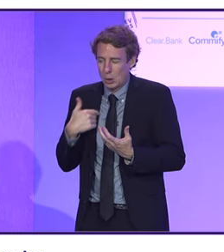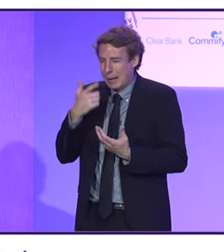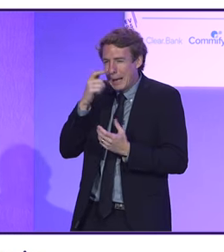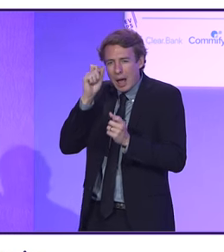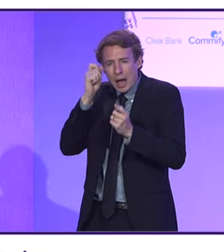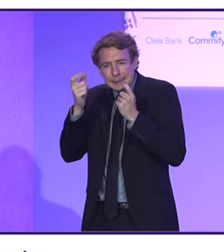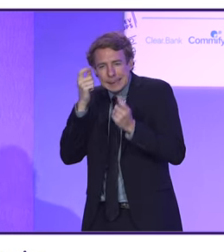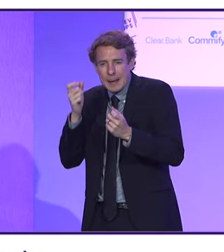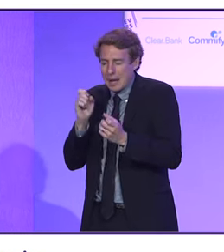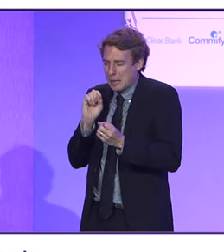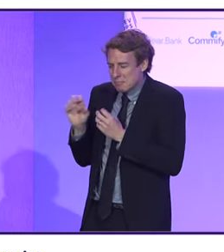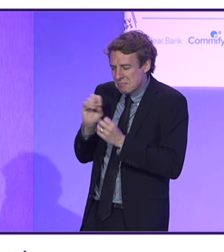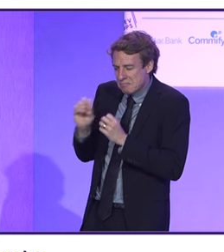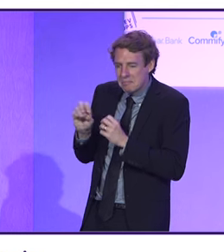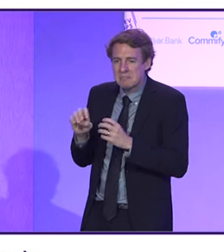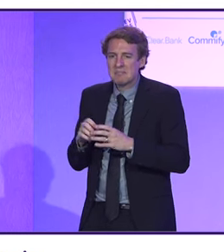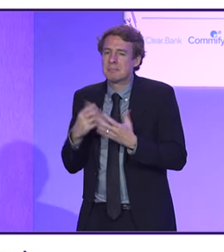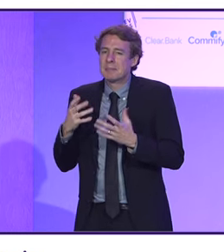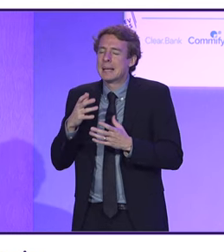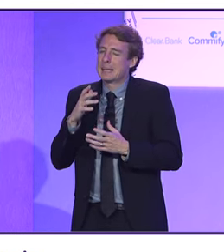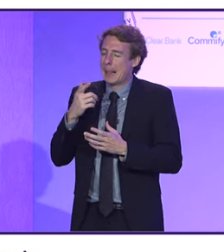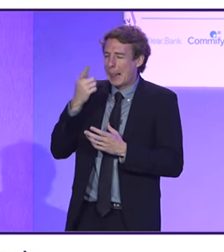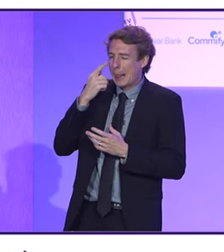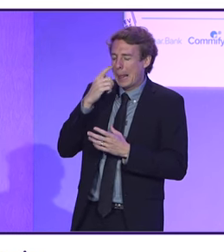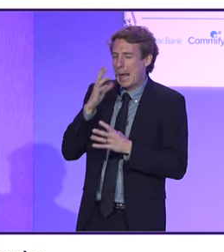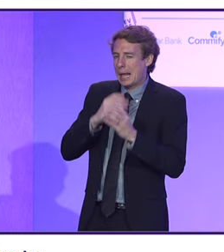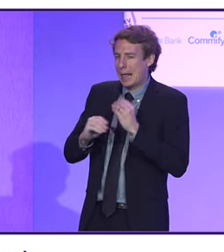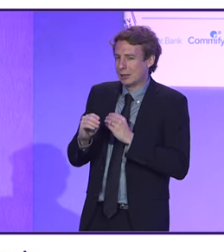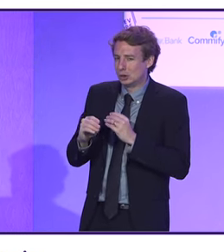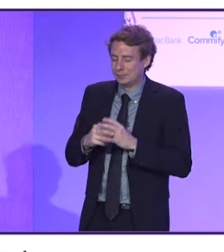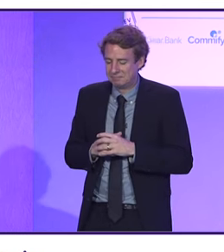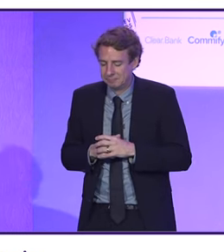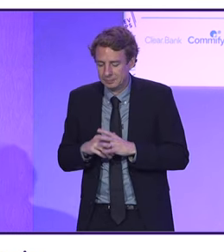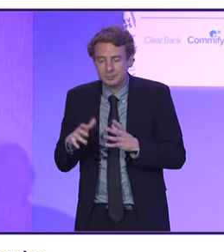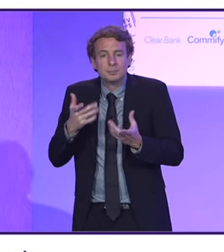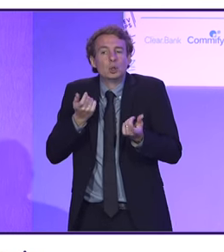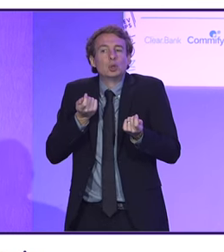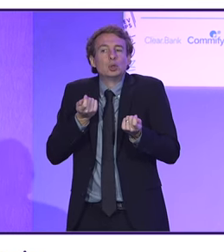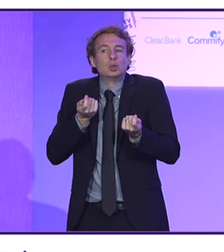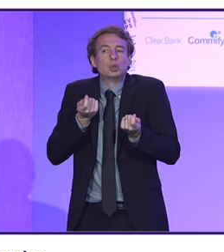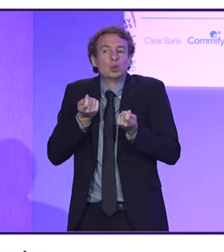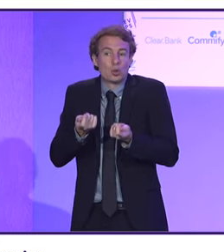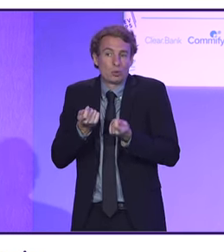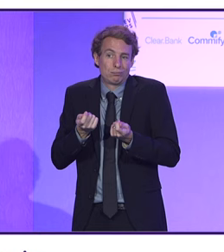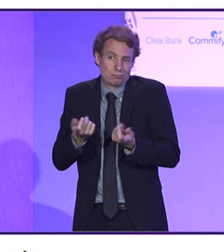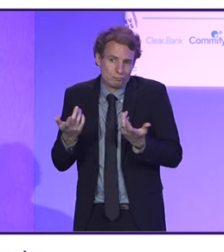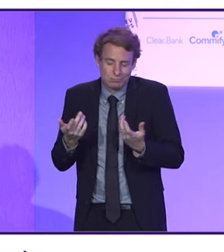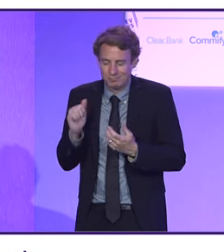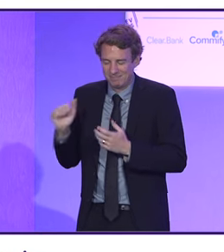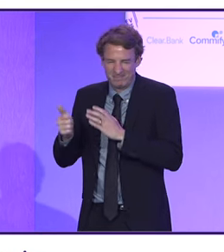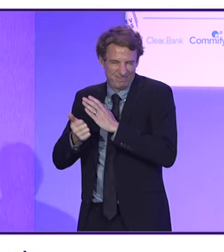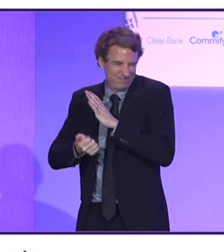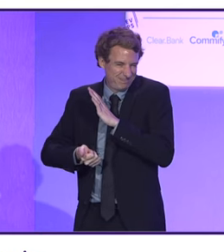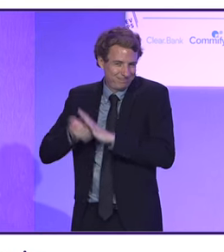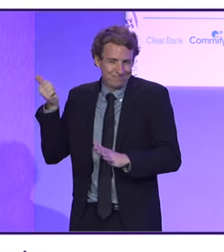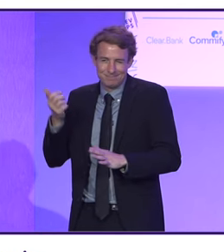platforms and DevOps, and I was like, let me try this analogy on you. And I used cooking, because he's a fantastic cook, really creative in the kitchen, and so I felt like this